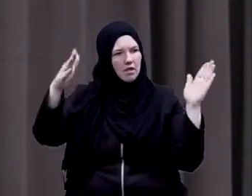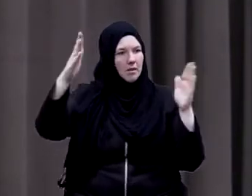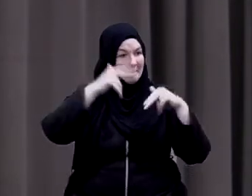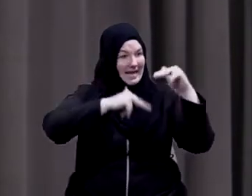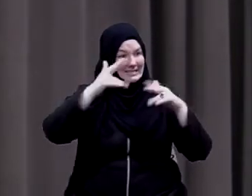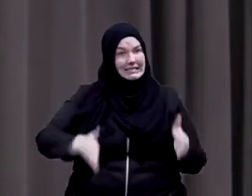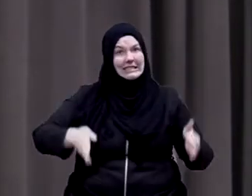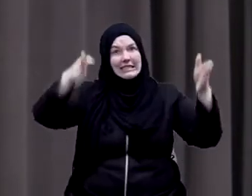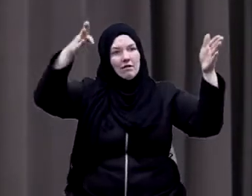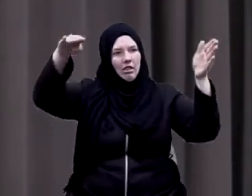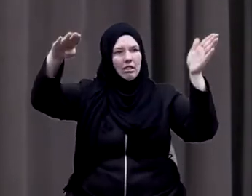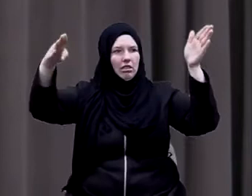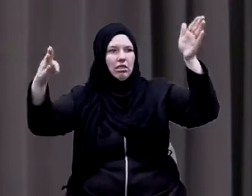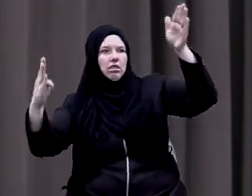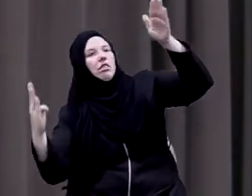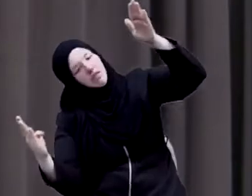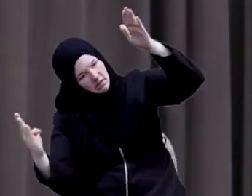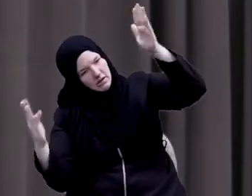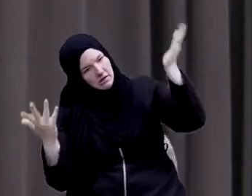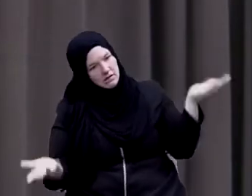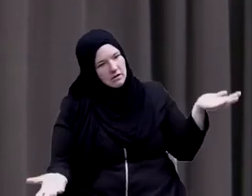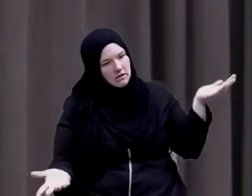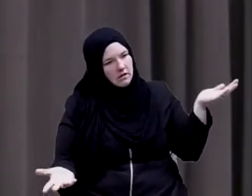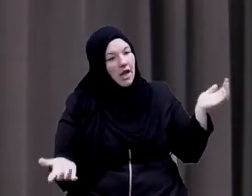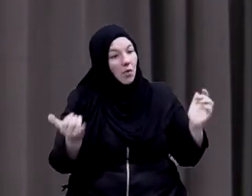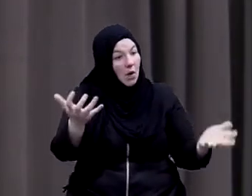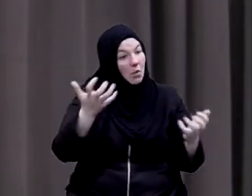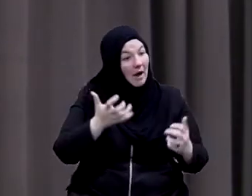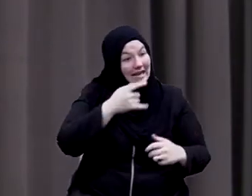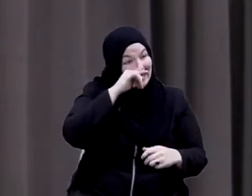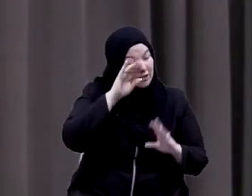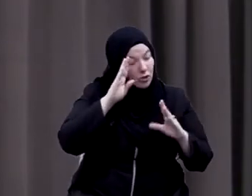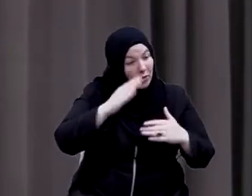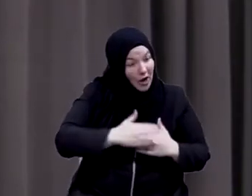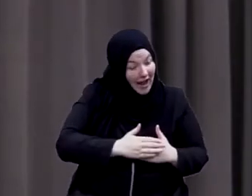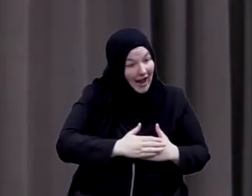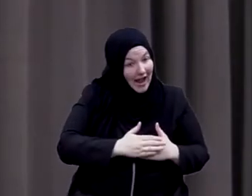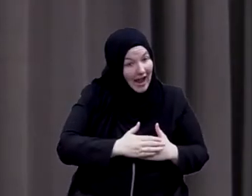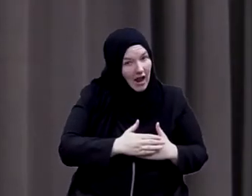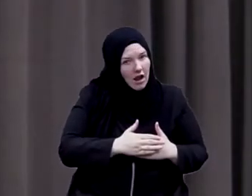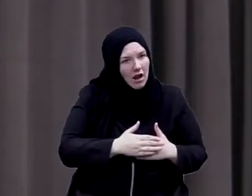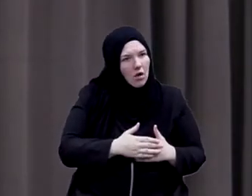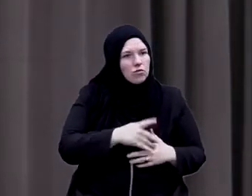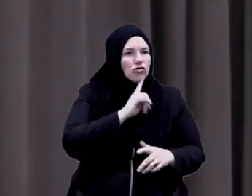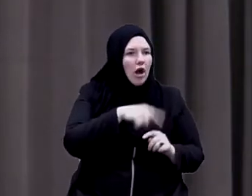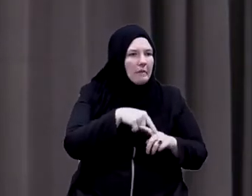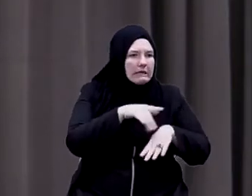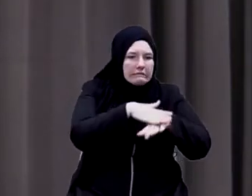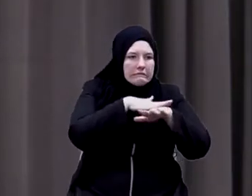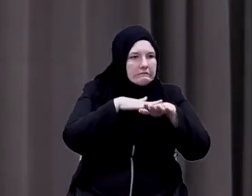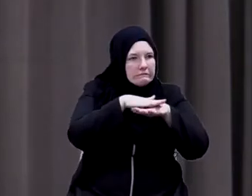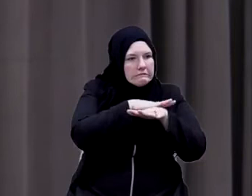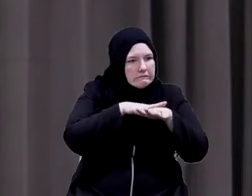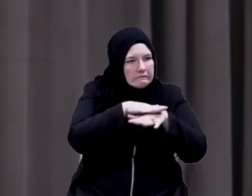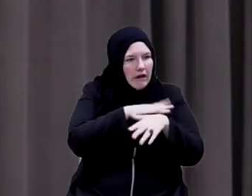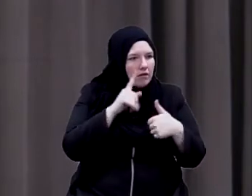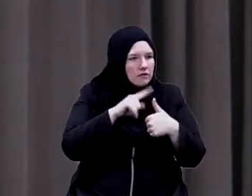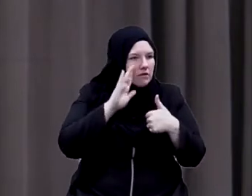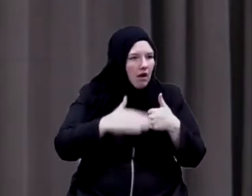say we want our kids to pray, we are barely talking about the bare bone